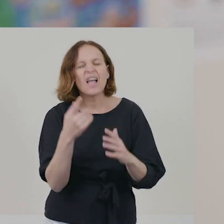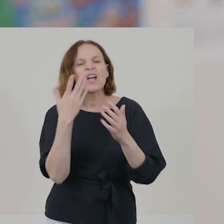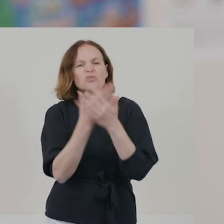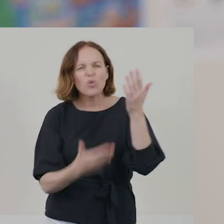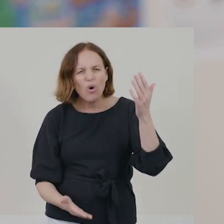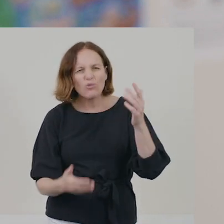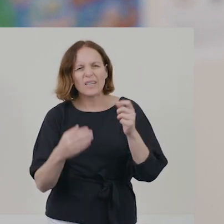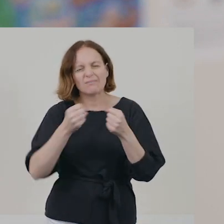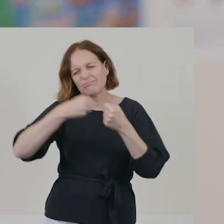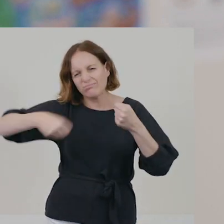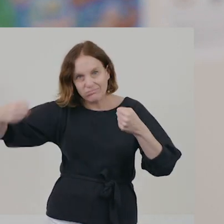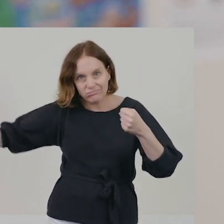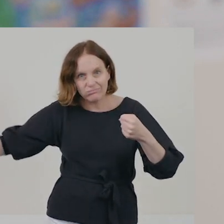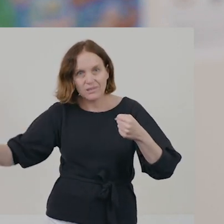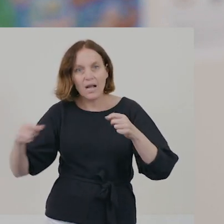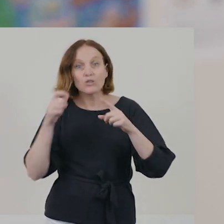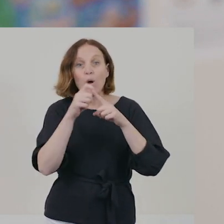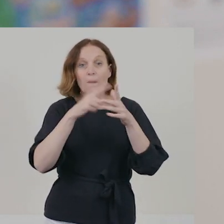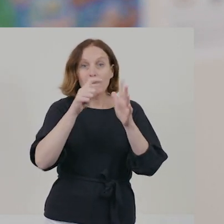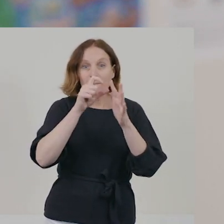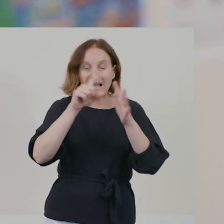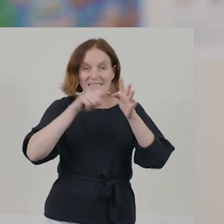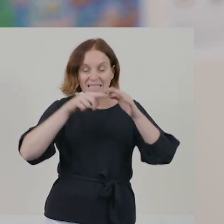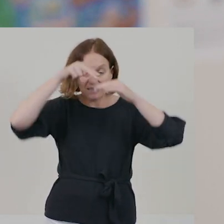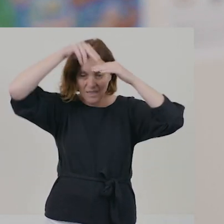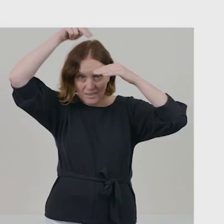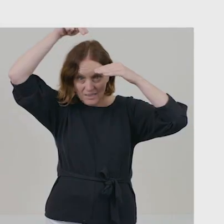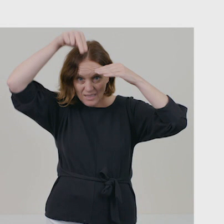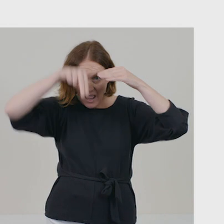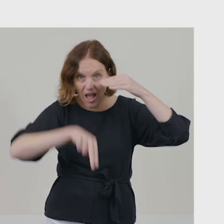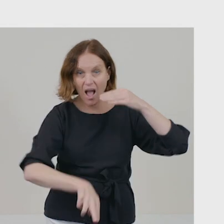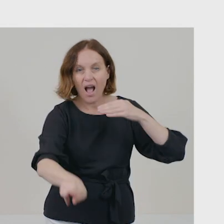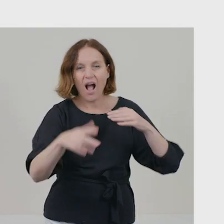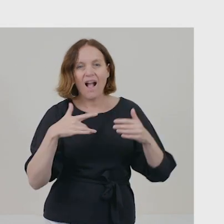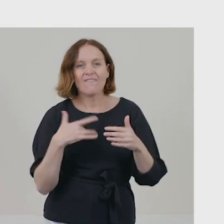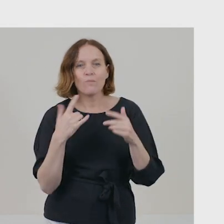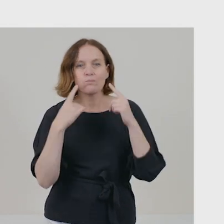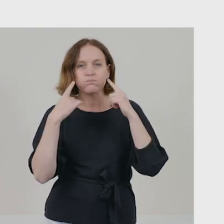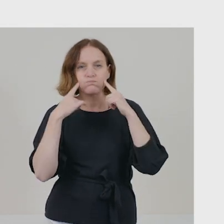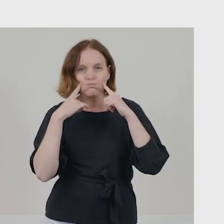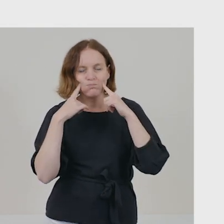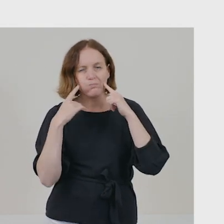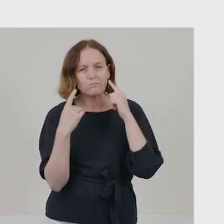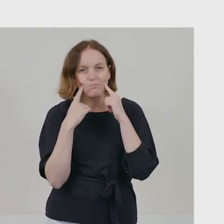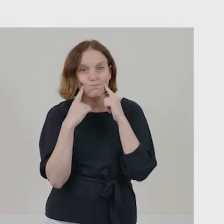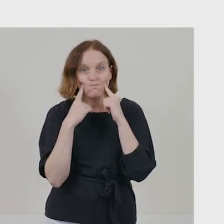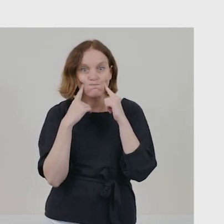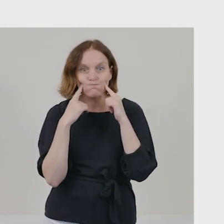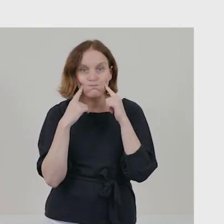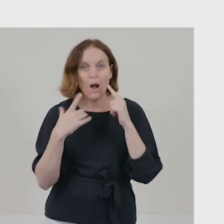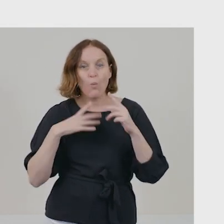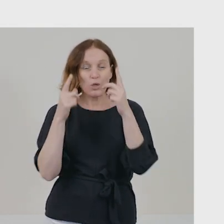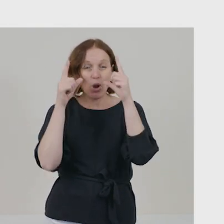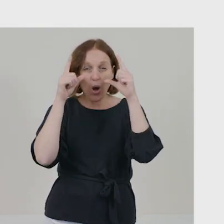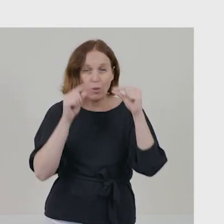to exaggerate the speed in which Paddy travels down the makeshift slide. I could feel my cheeks pressing hard against my teeth.